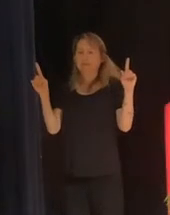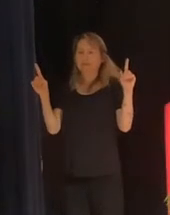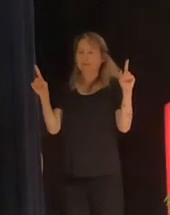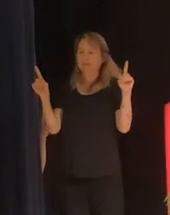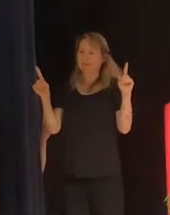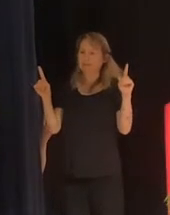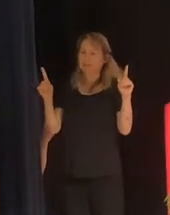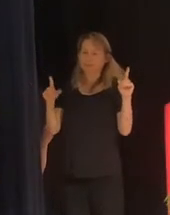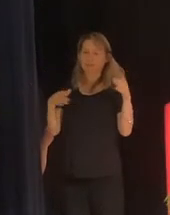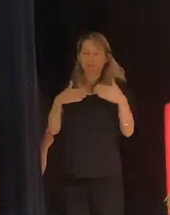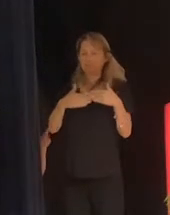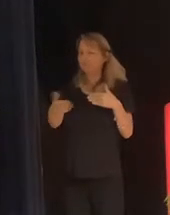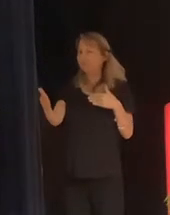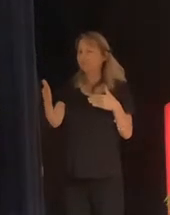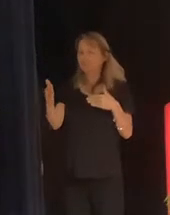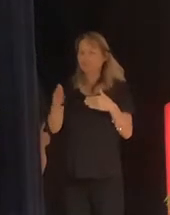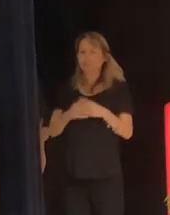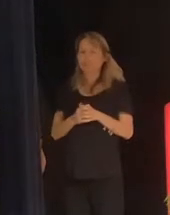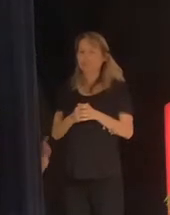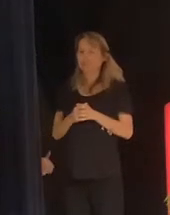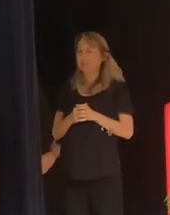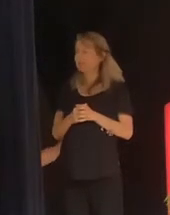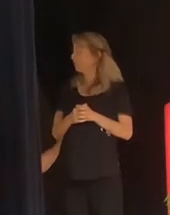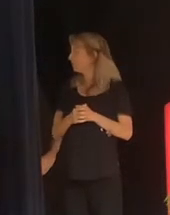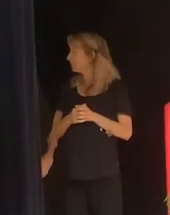best in the next chapter of your lives.